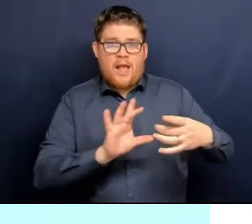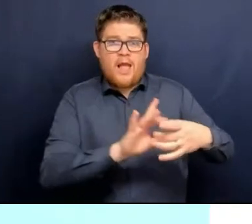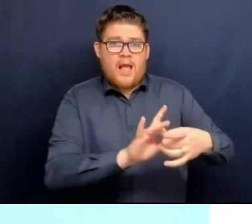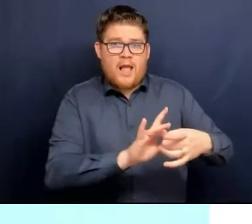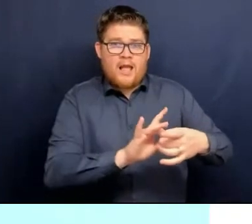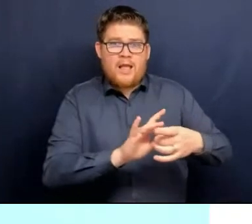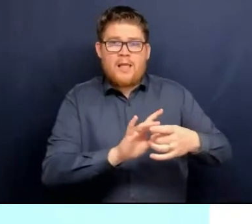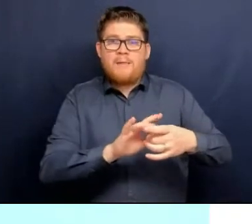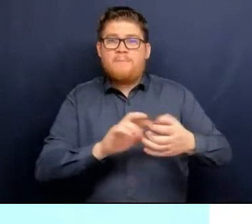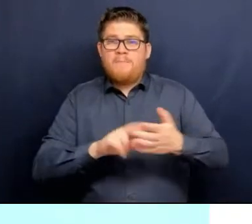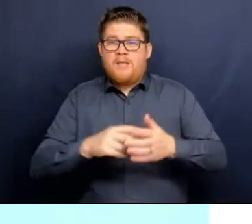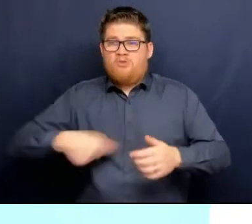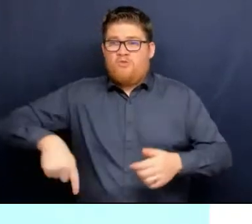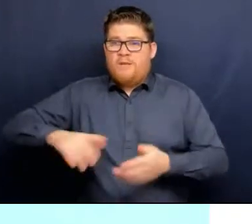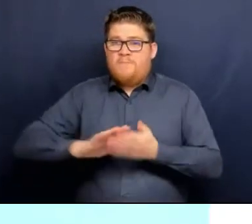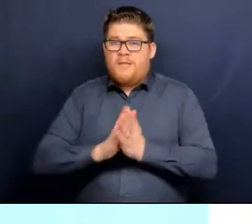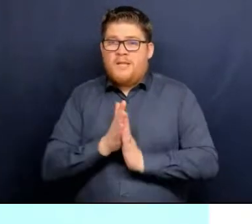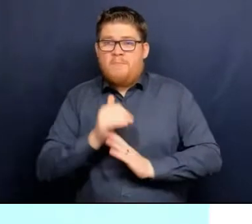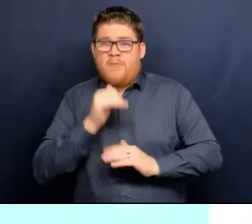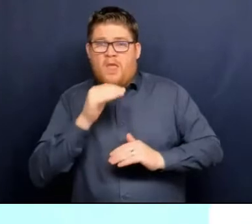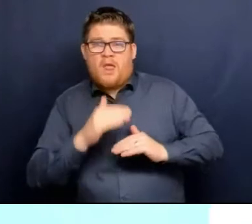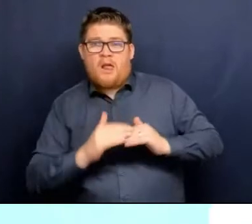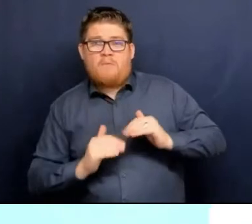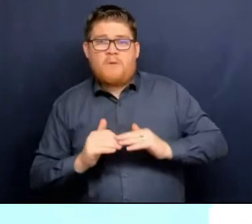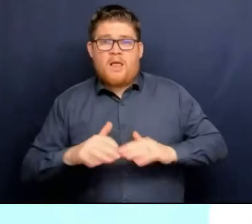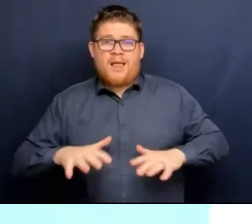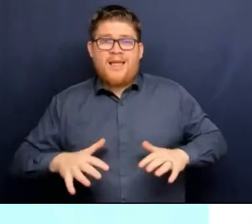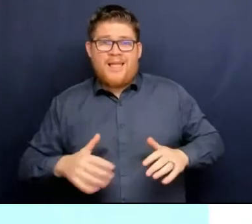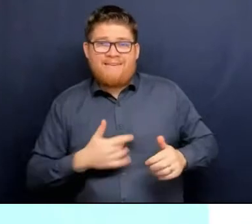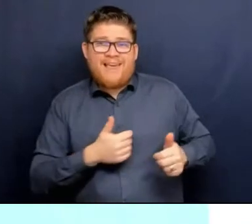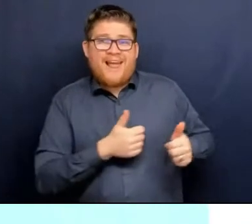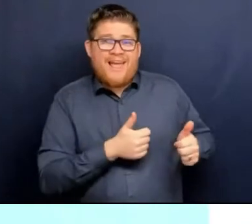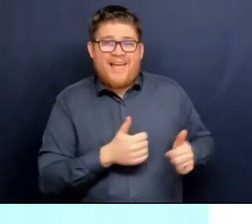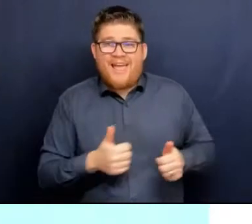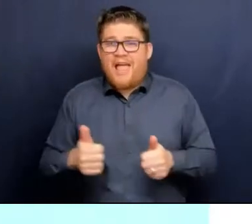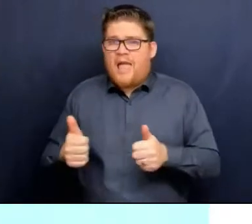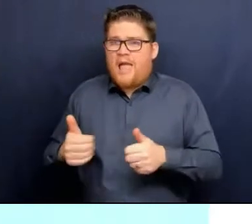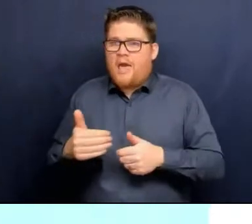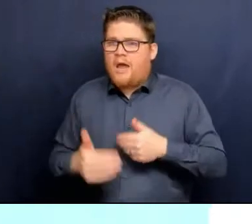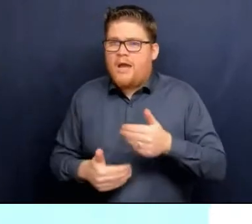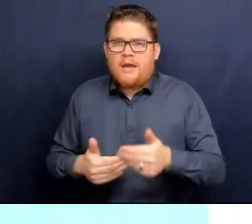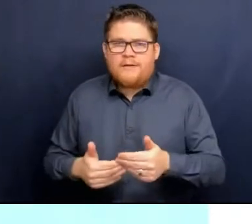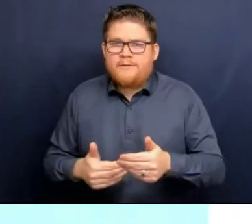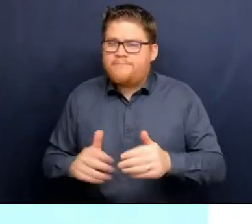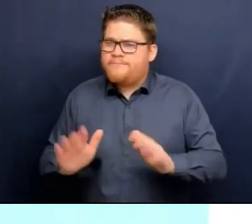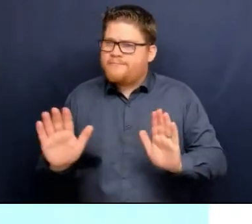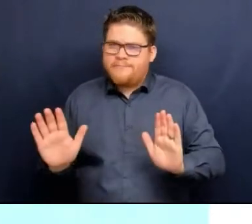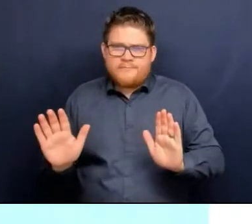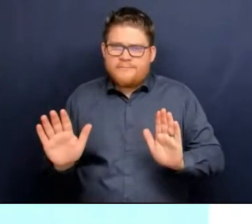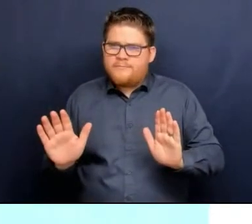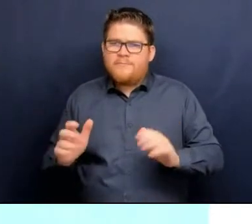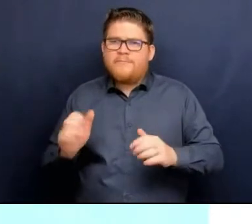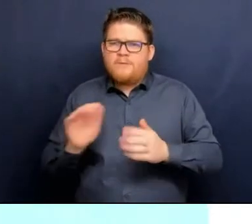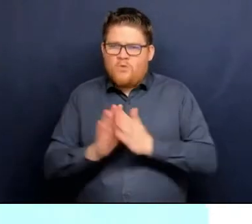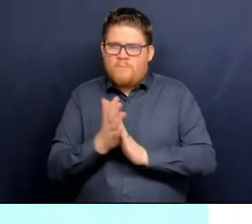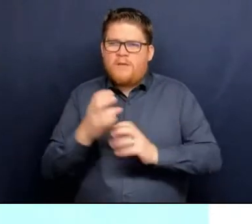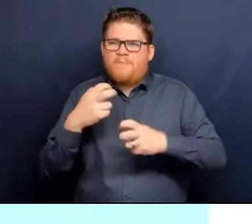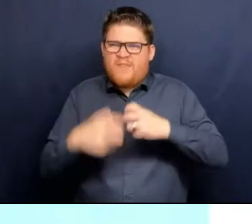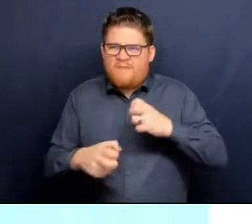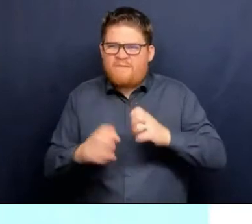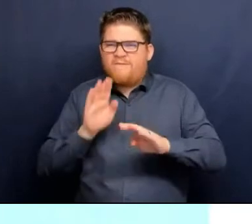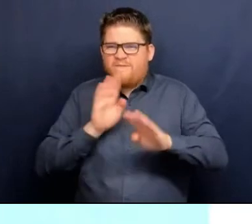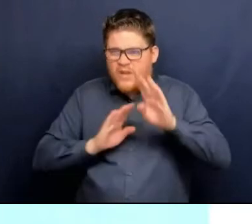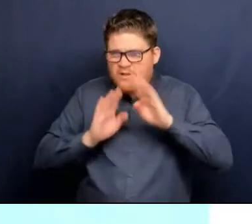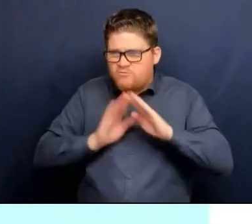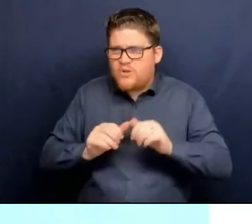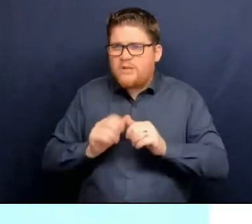uncomfortable, you're not doing it right. Today's action plan represents an important advancement towards reconciliation between BC First